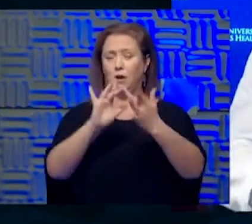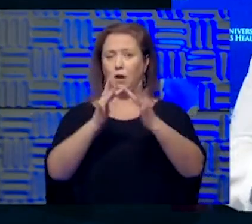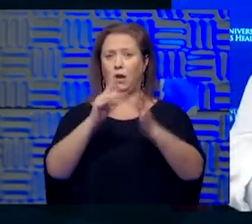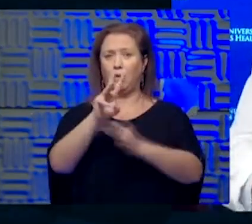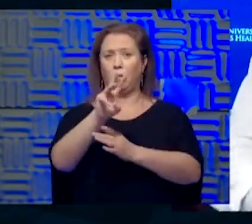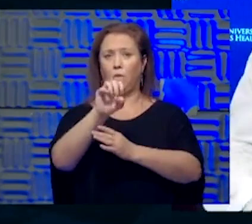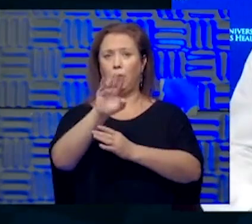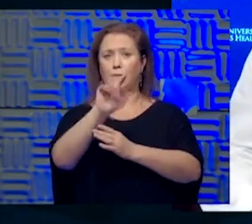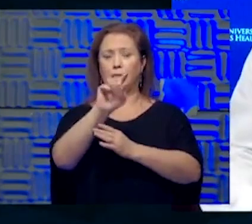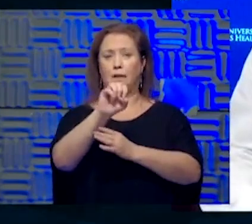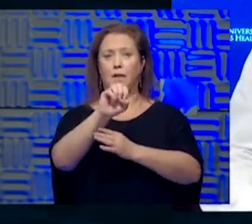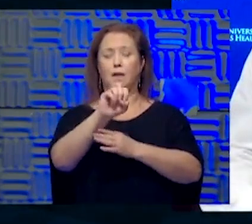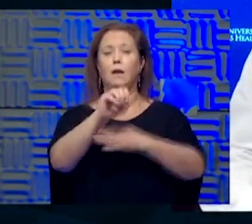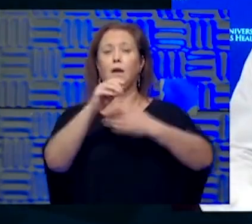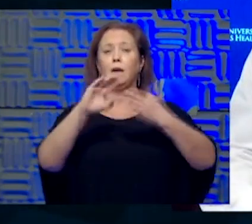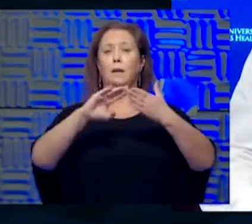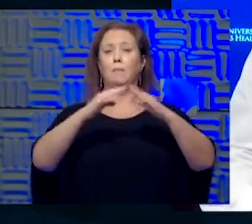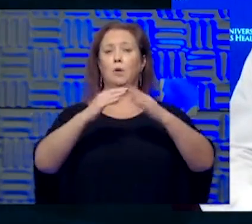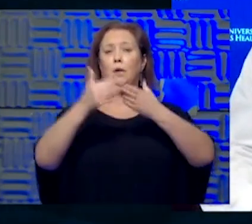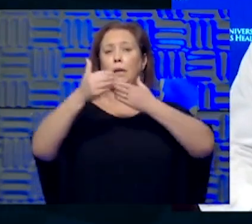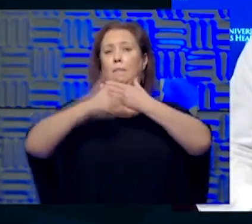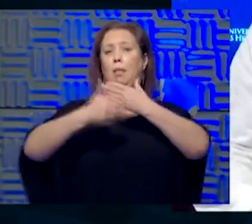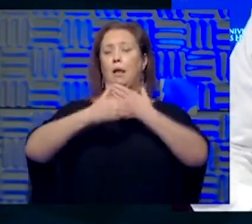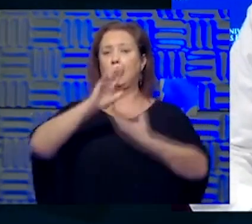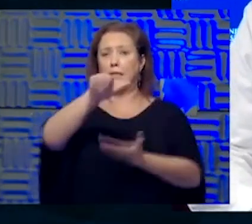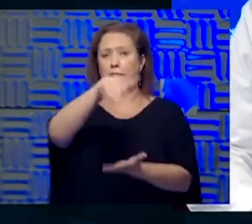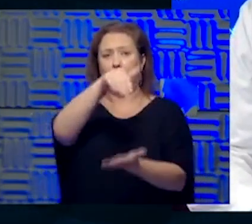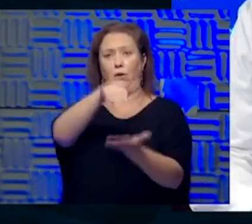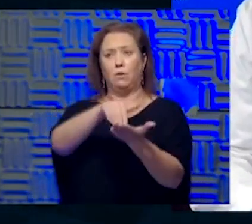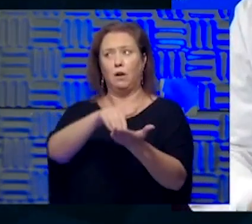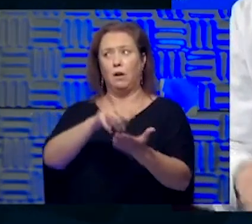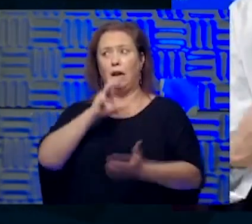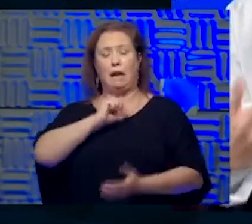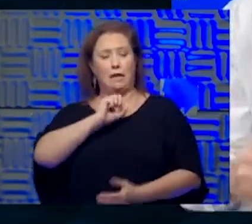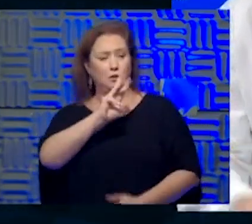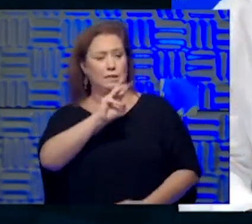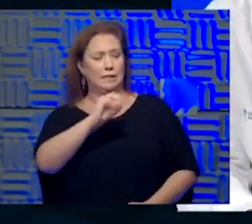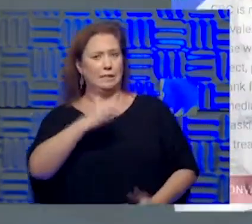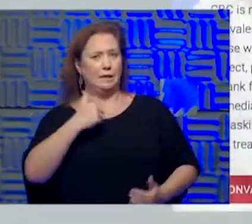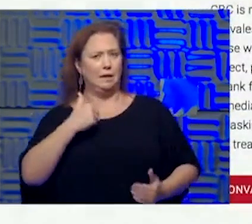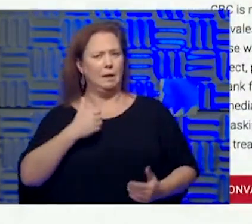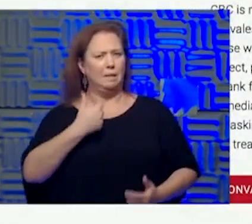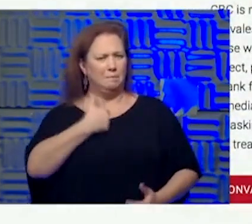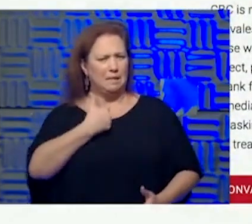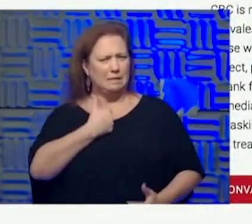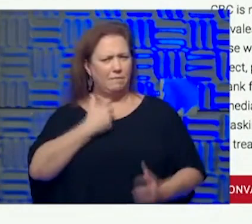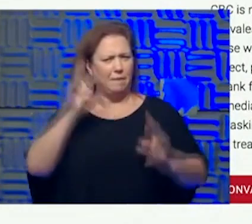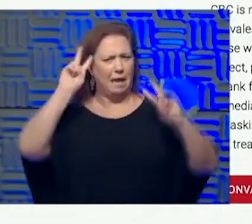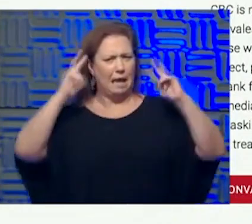just go to the Community Blood Center to your website. So will you take a 60-year-old who's kind of losing their hair?